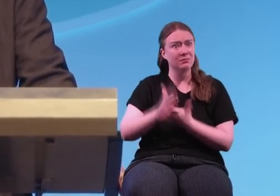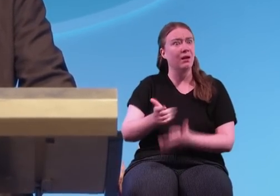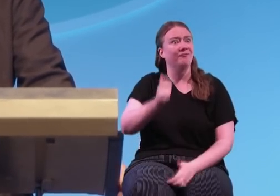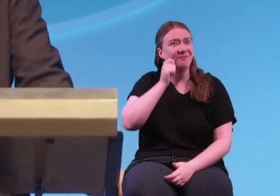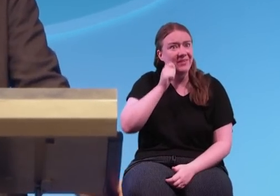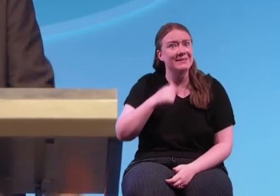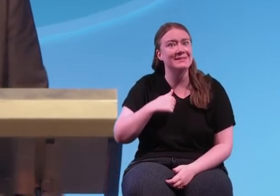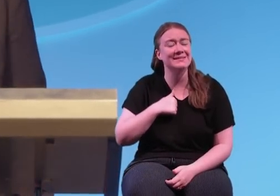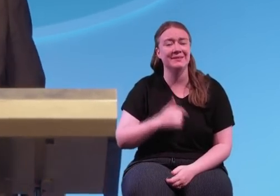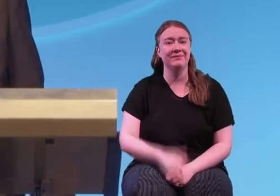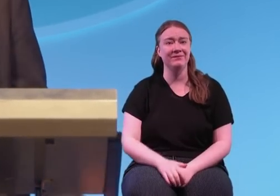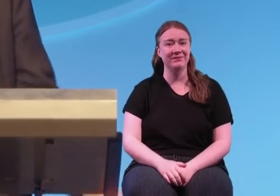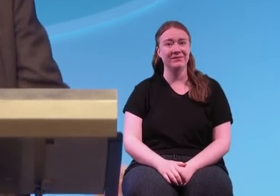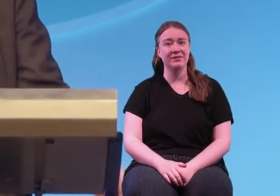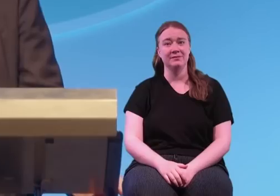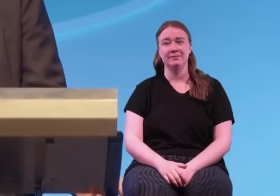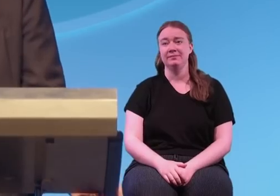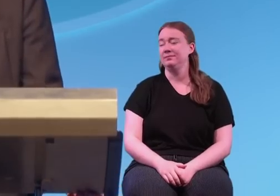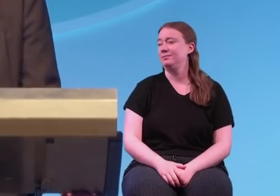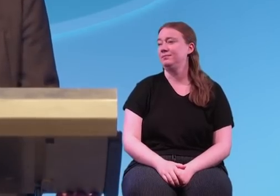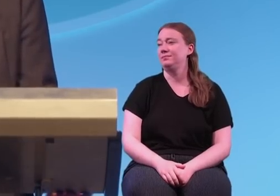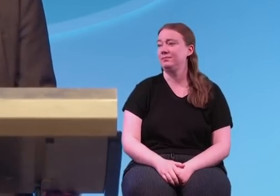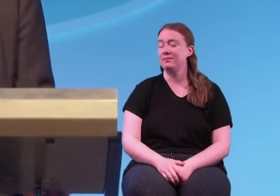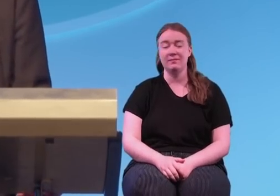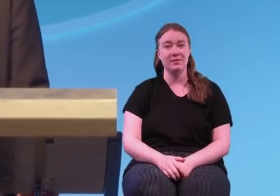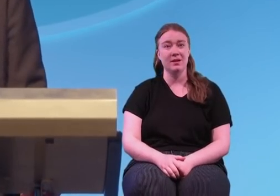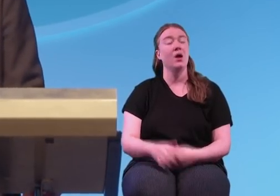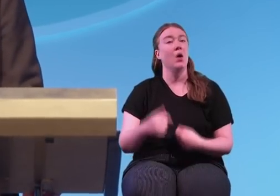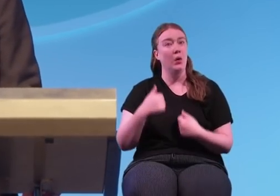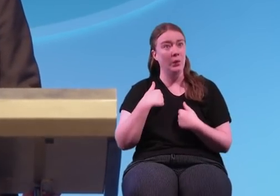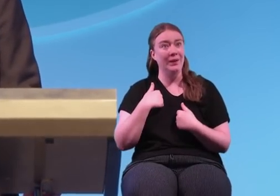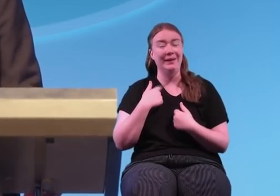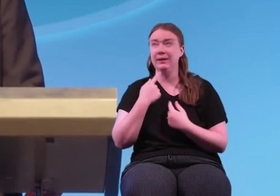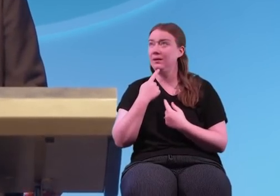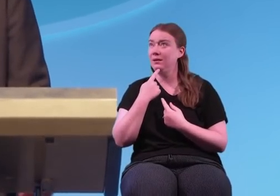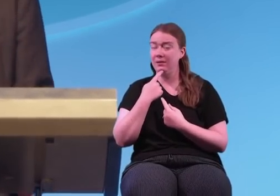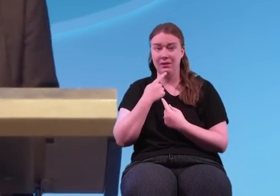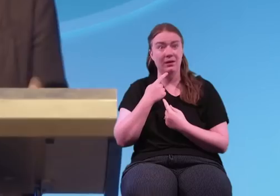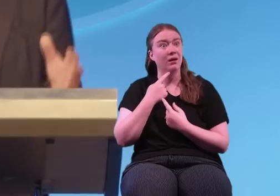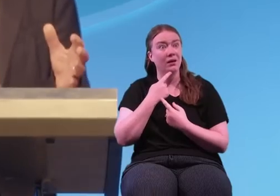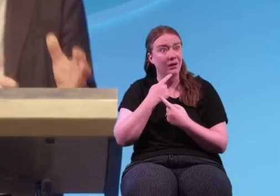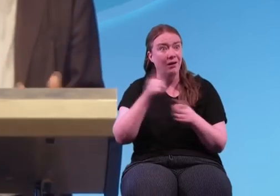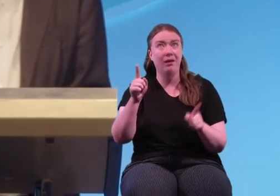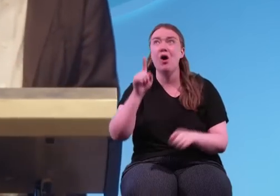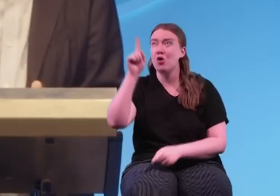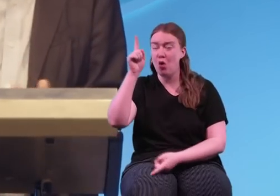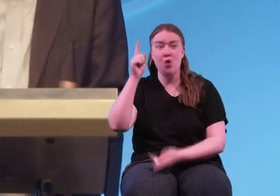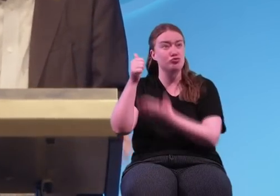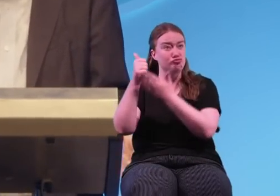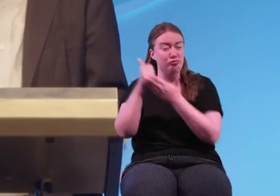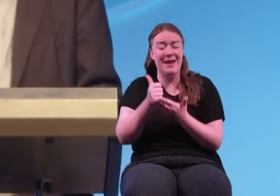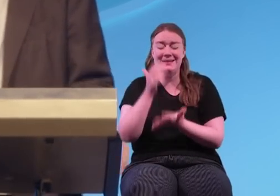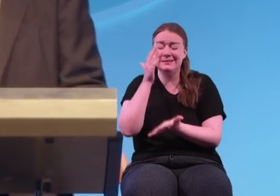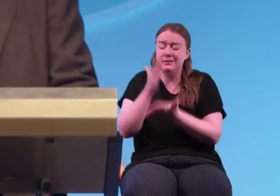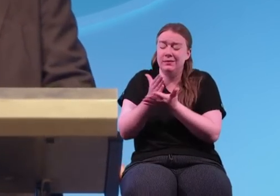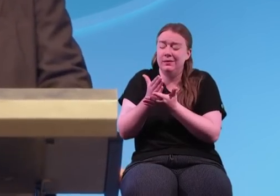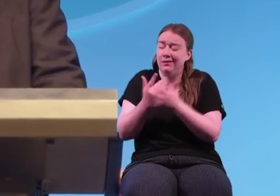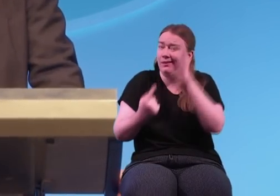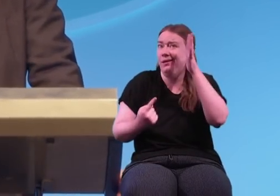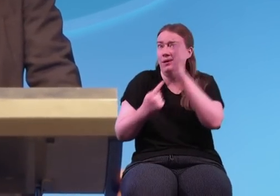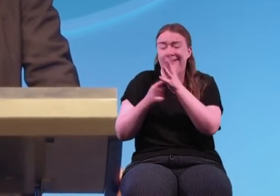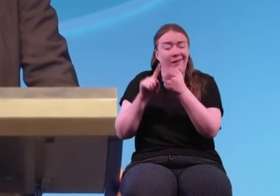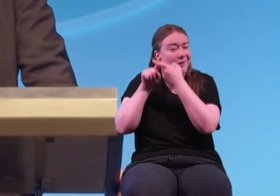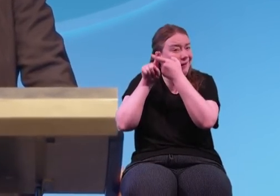To announce the indispensability of God's grace and to share clearly and